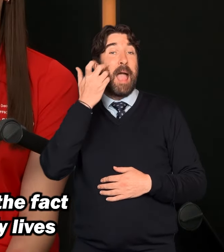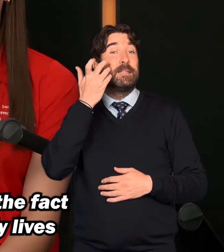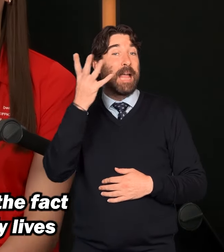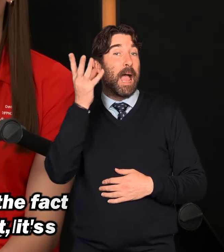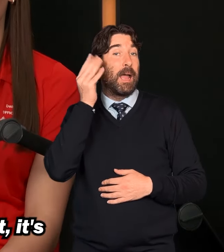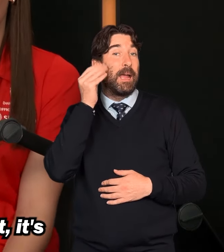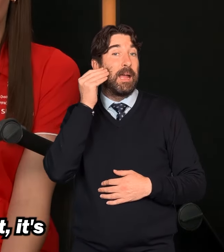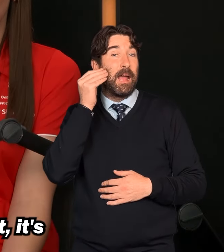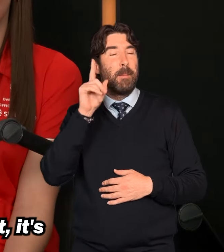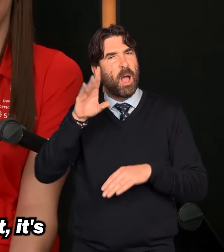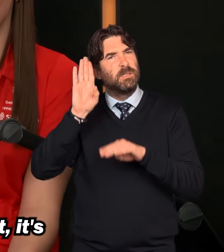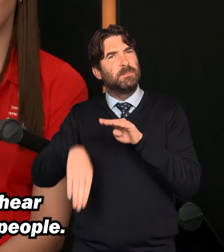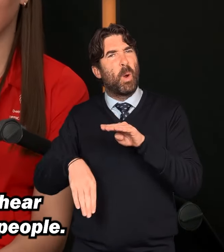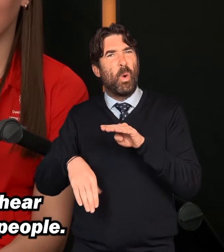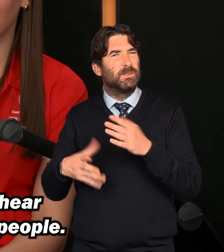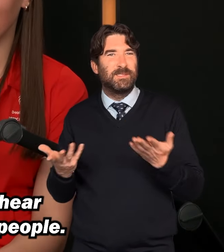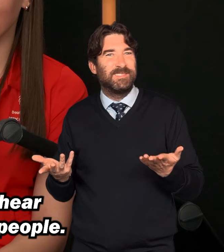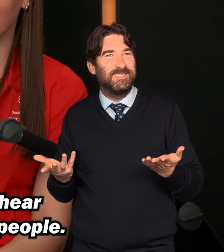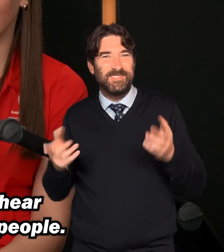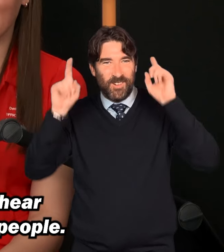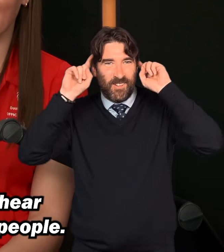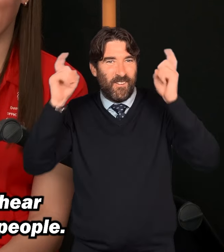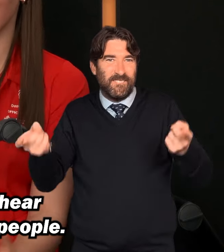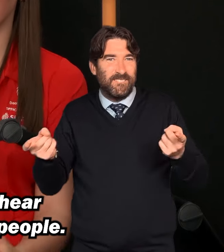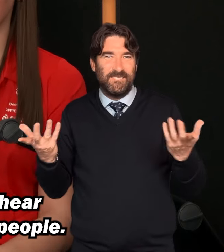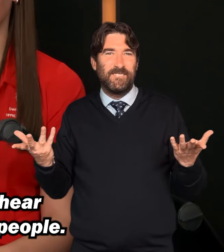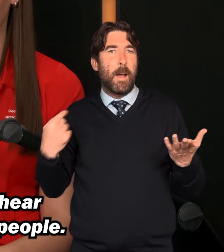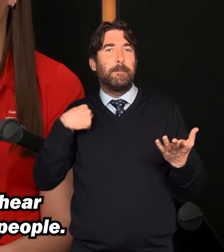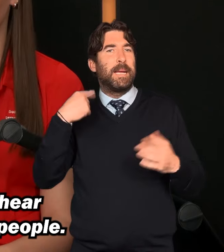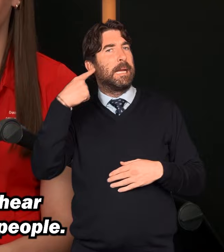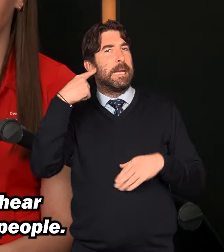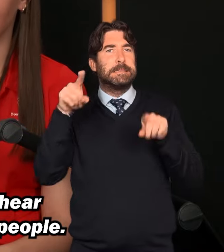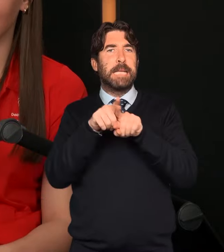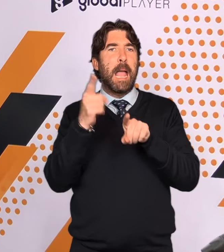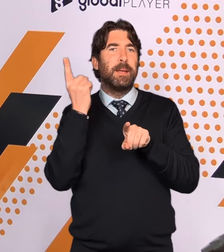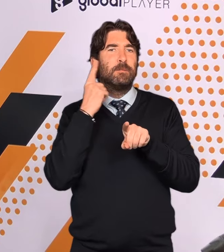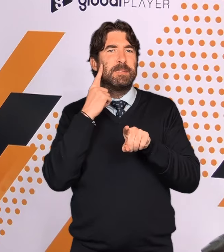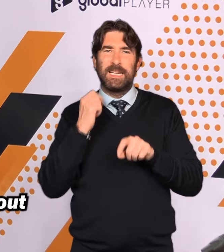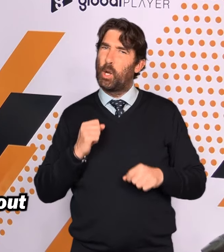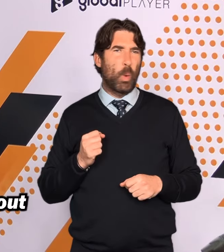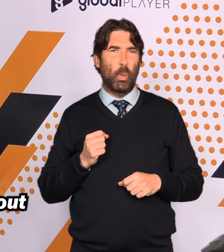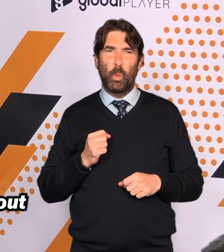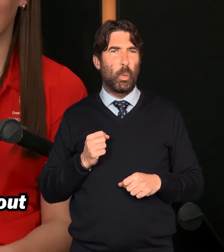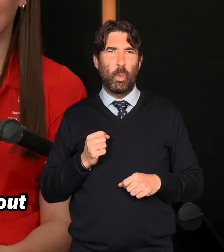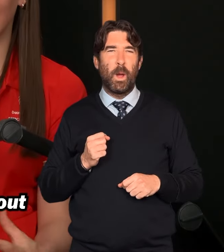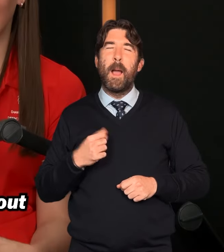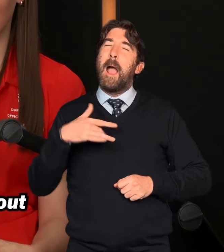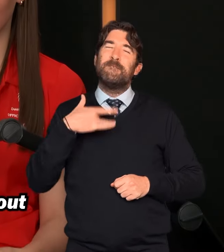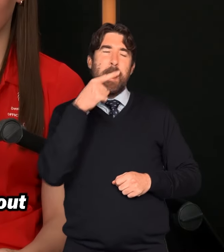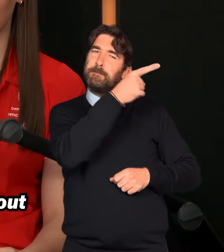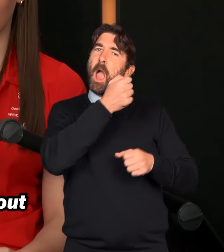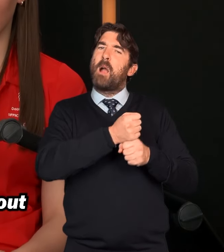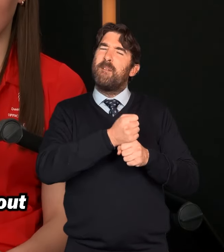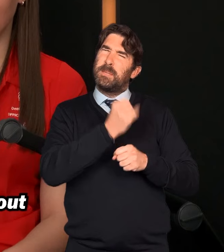daily lives when we're doing the sport. It's not as if we can suddenly hear everything like able-bodied people. It feels as if they single